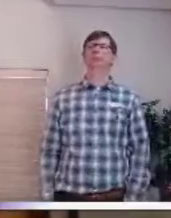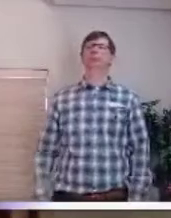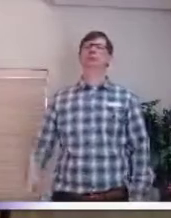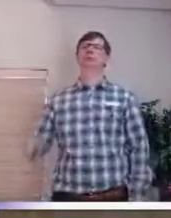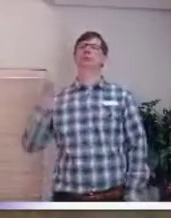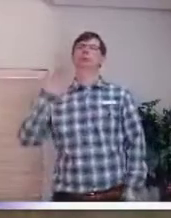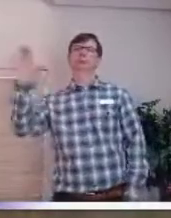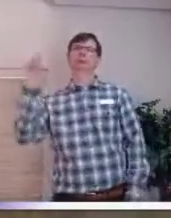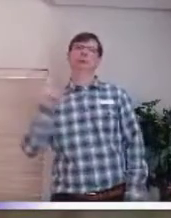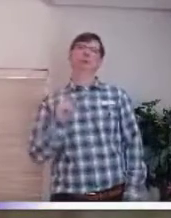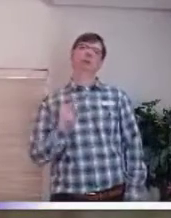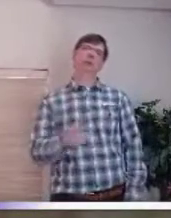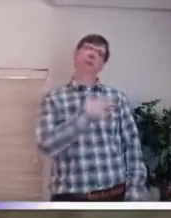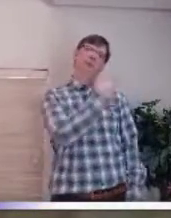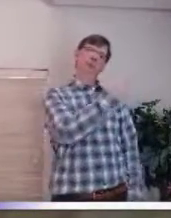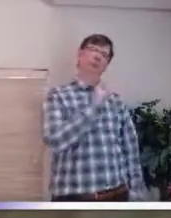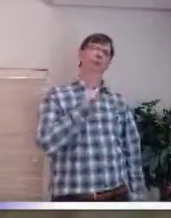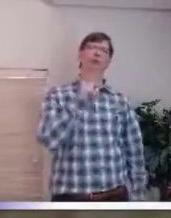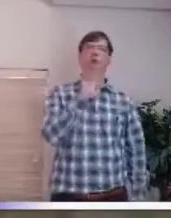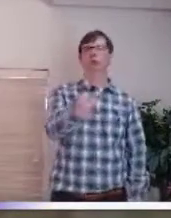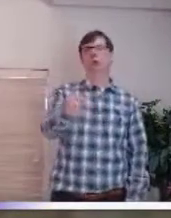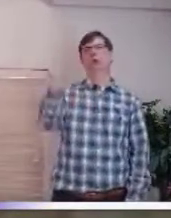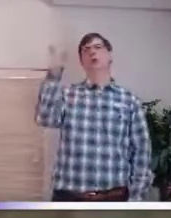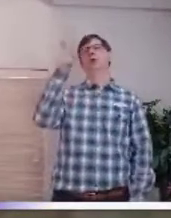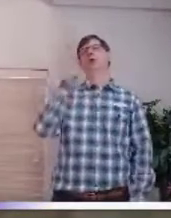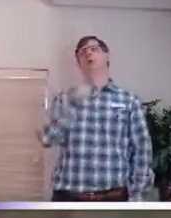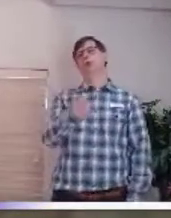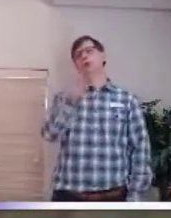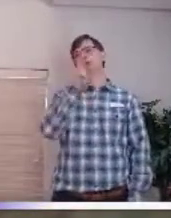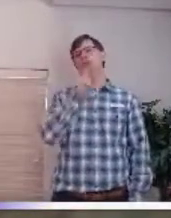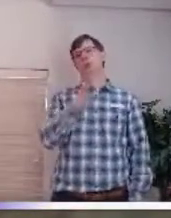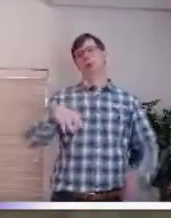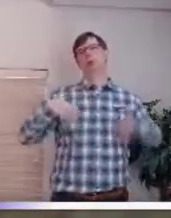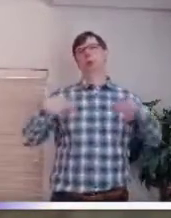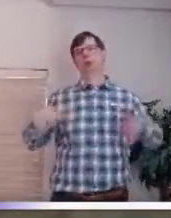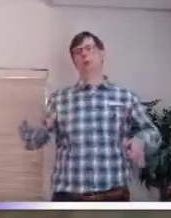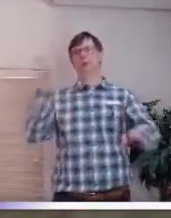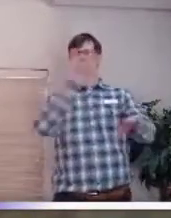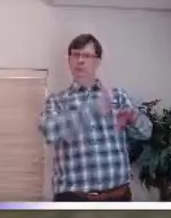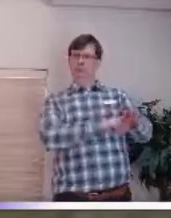That life is your life now.